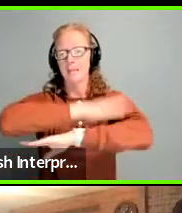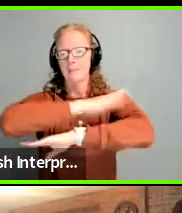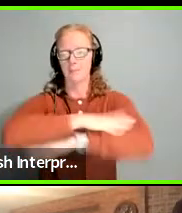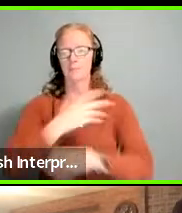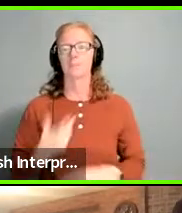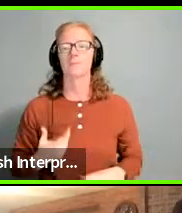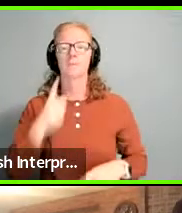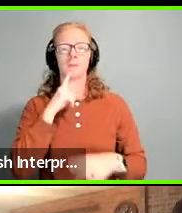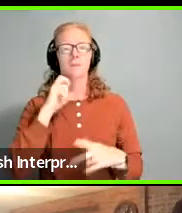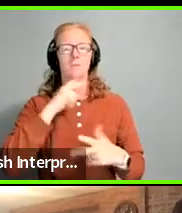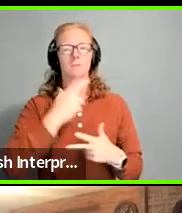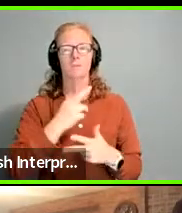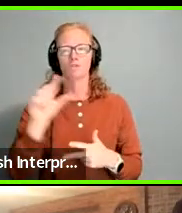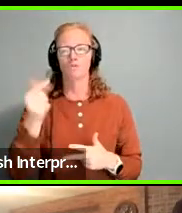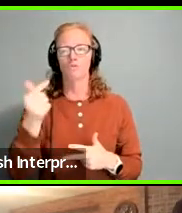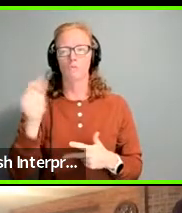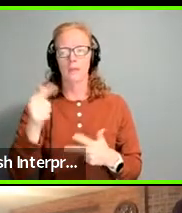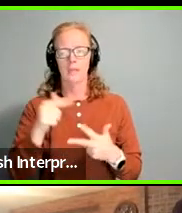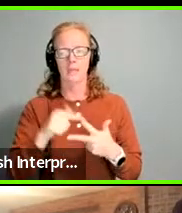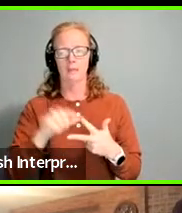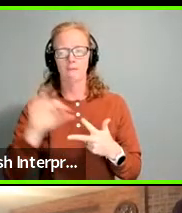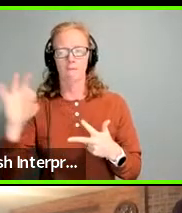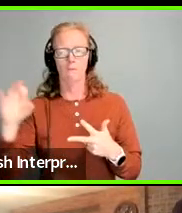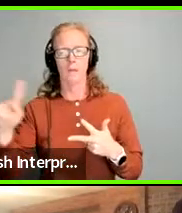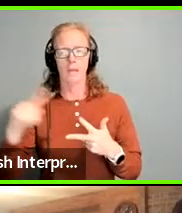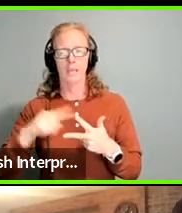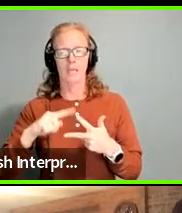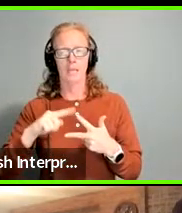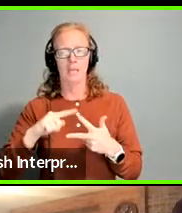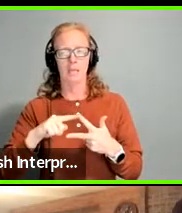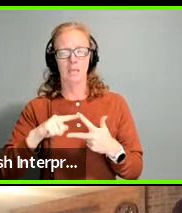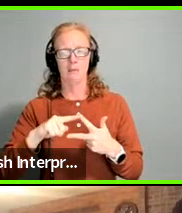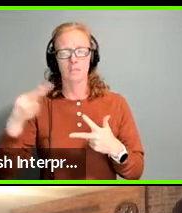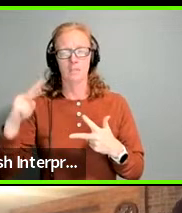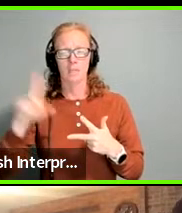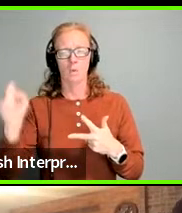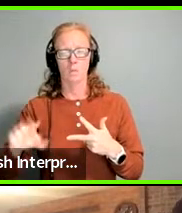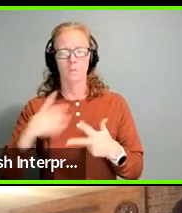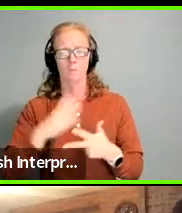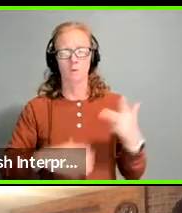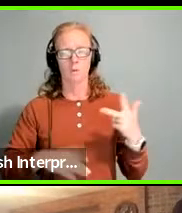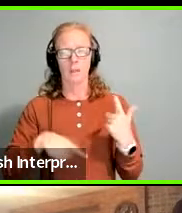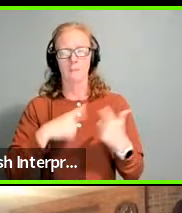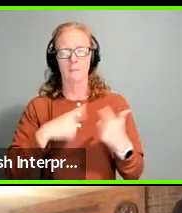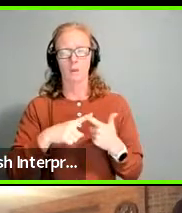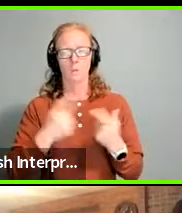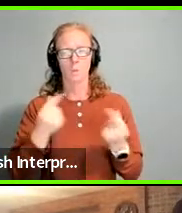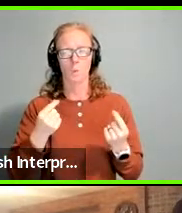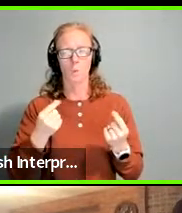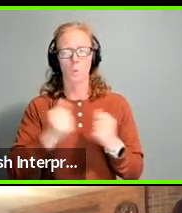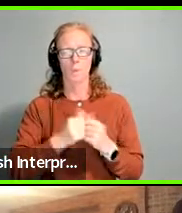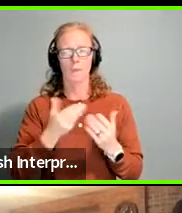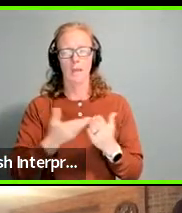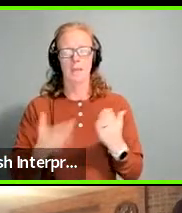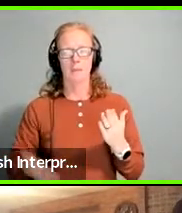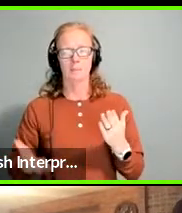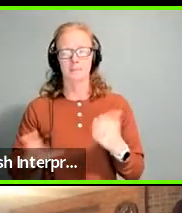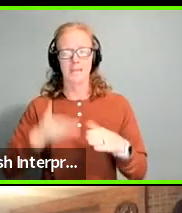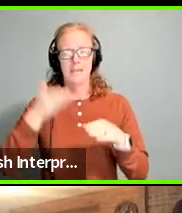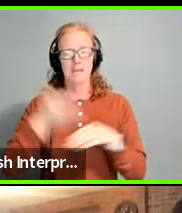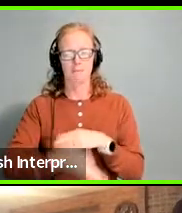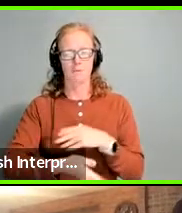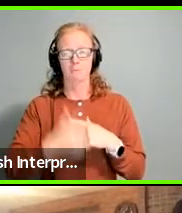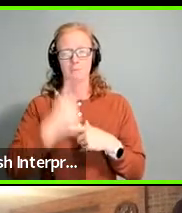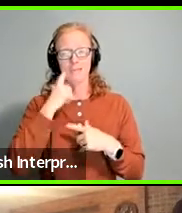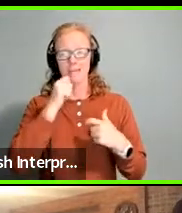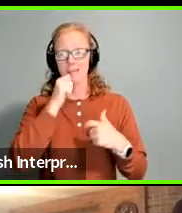refer back to Greg and Frank maybe to answer your second piece around what will be done with those items, as I